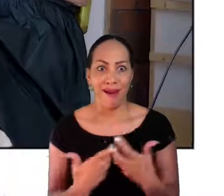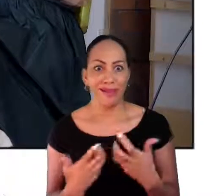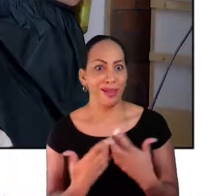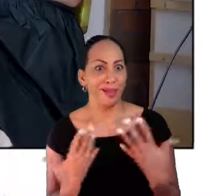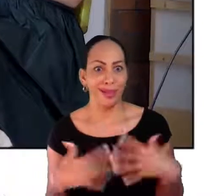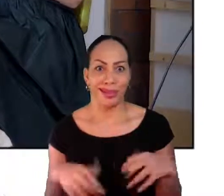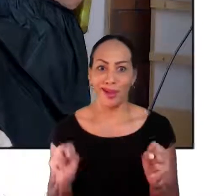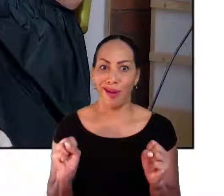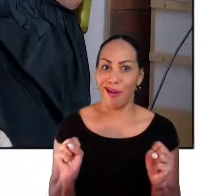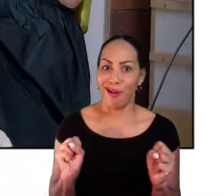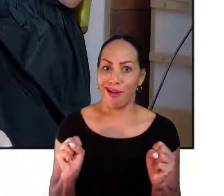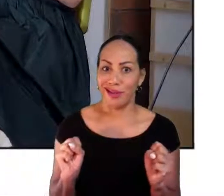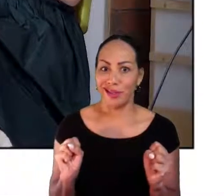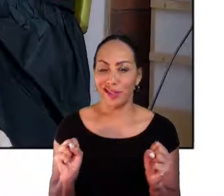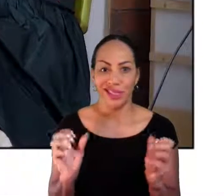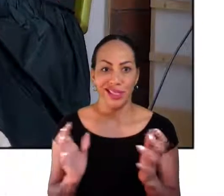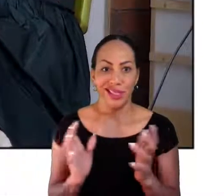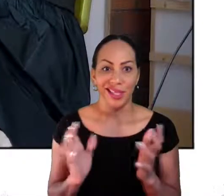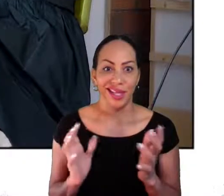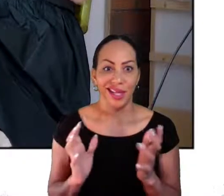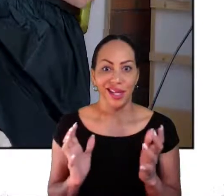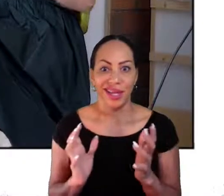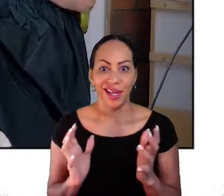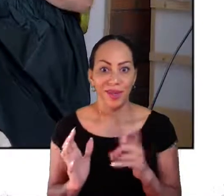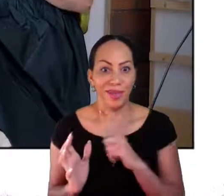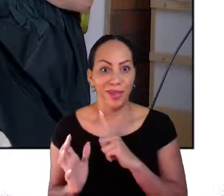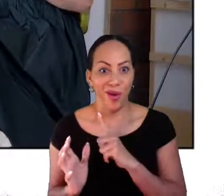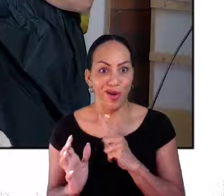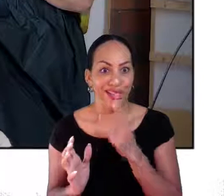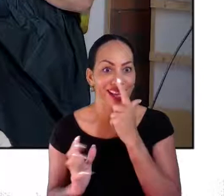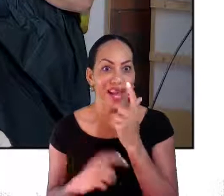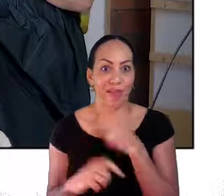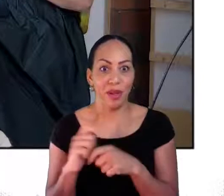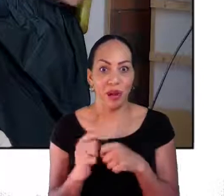of facets. It was really, really interesting that we